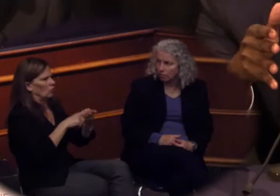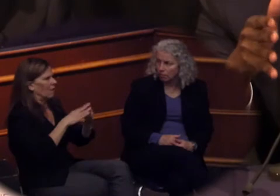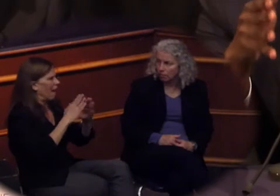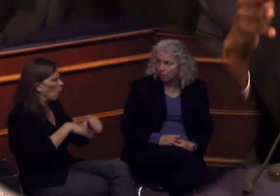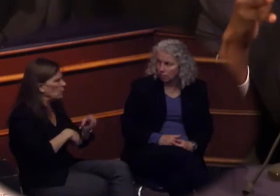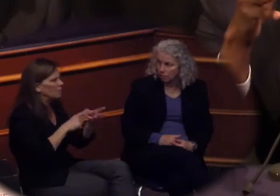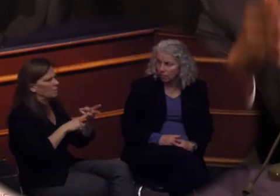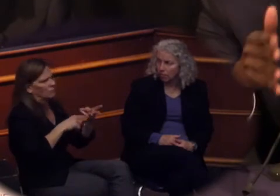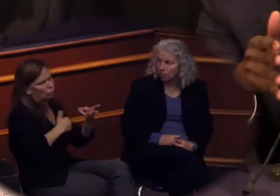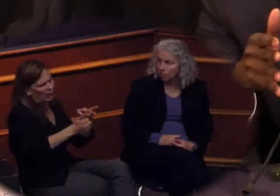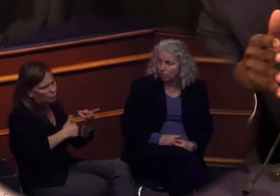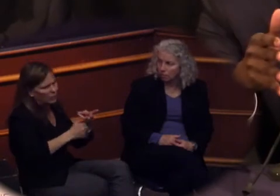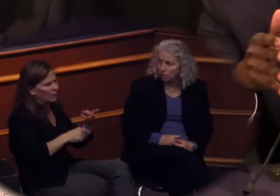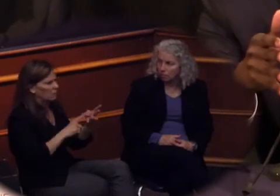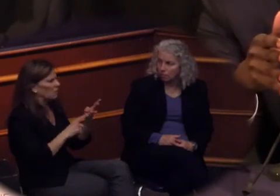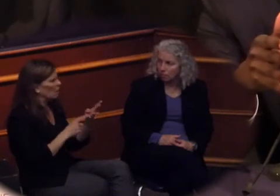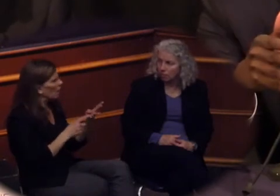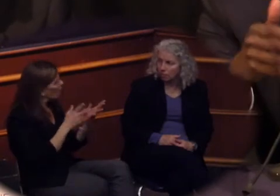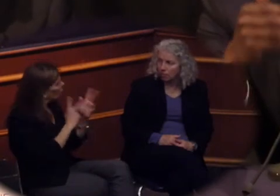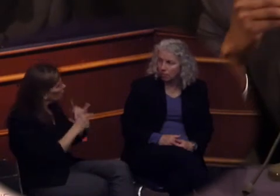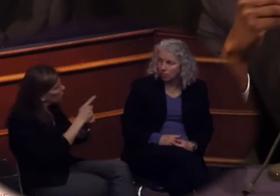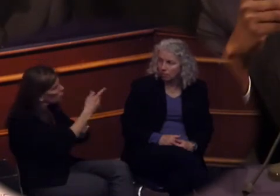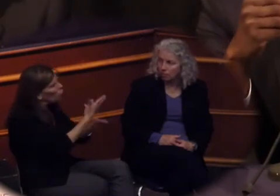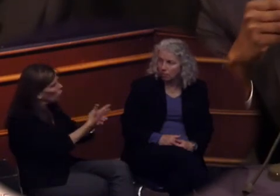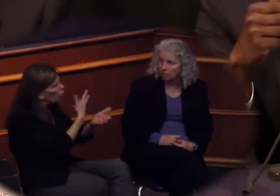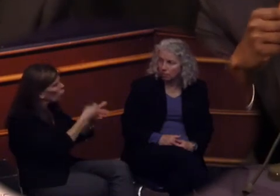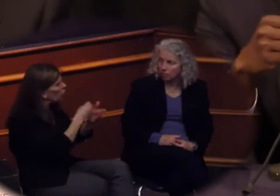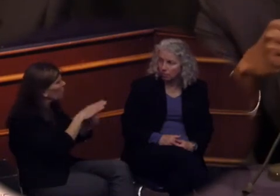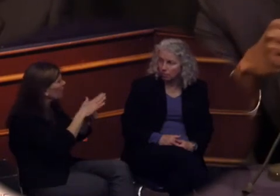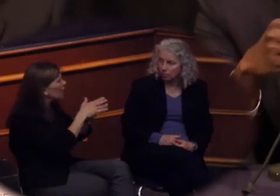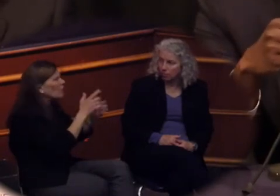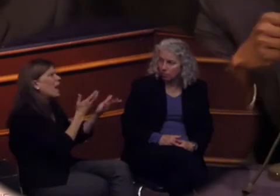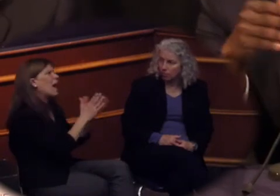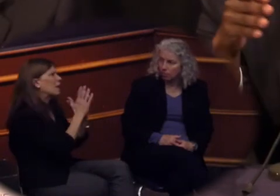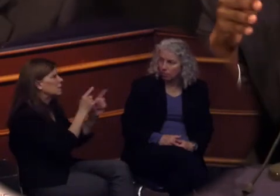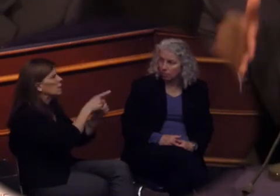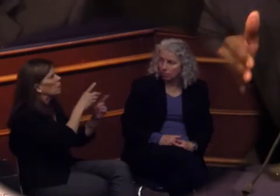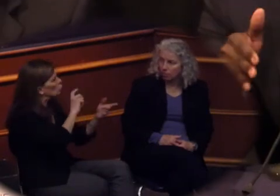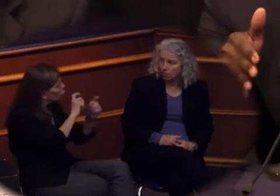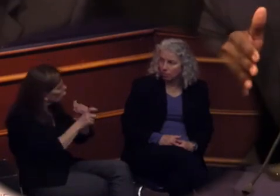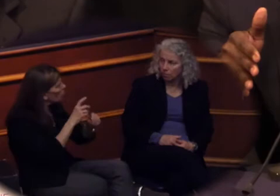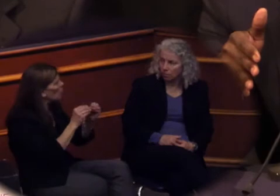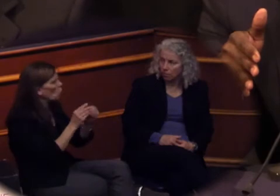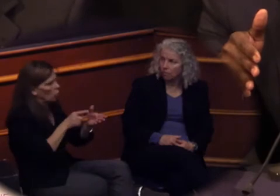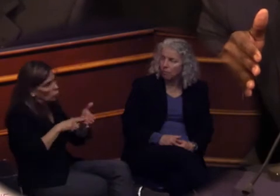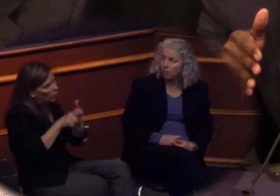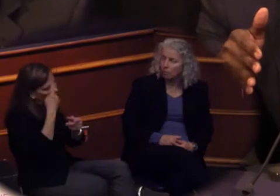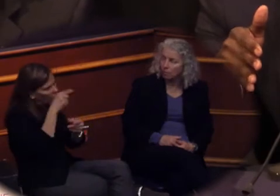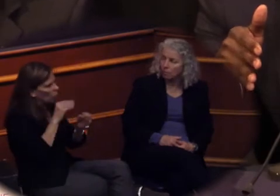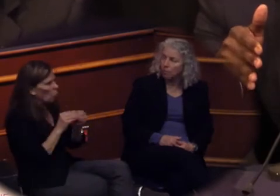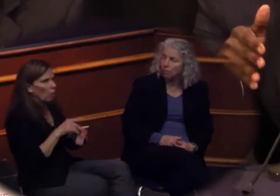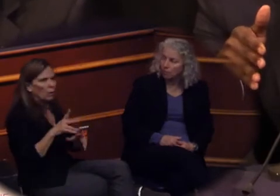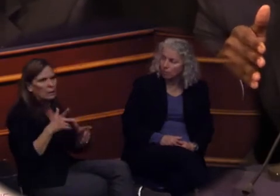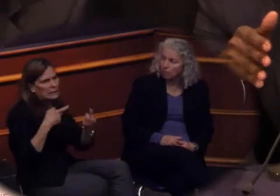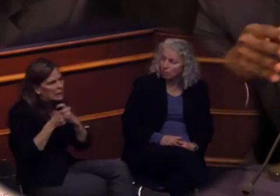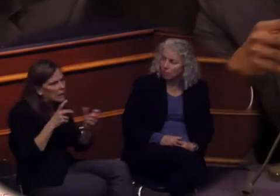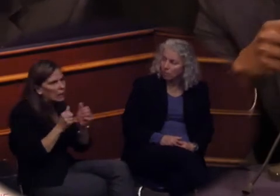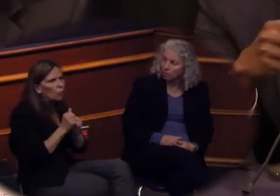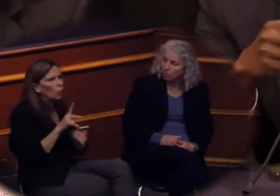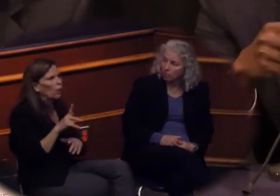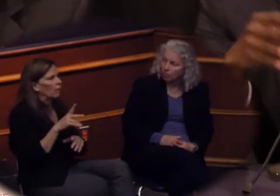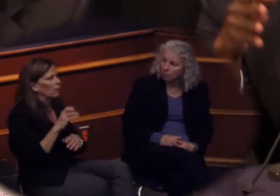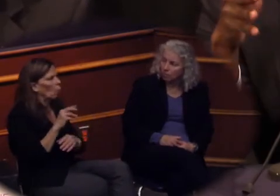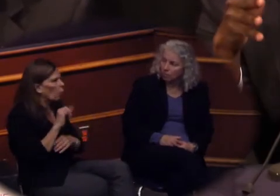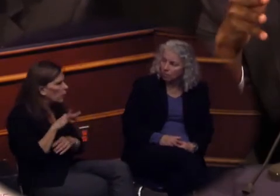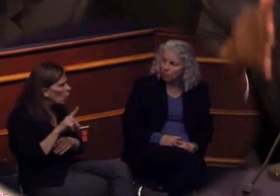transportation, asking people who are doing well to contribute more to pay for it, dealing with this opioid crisis, asking people to